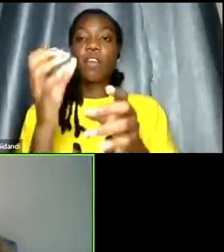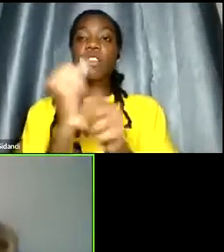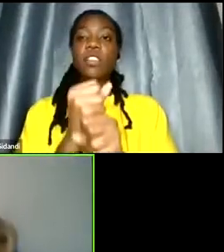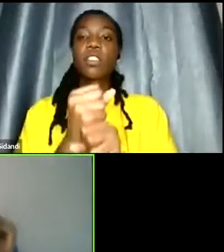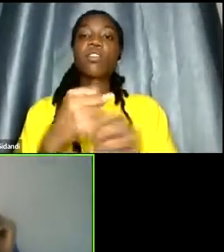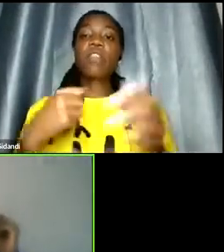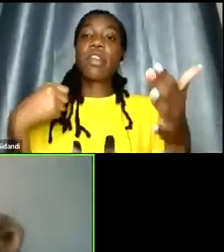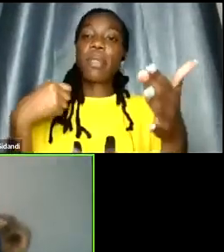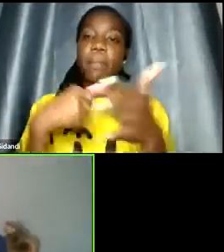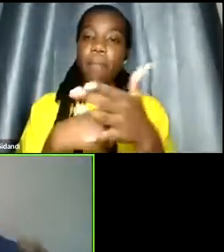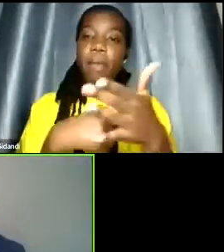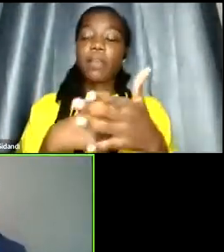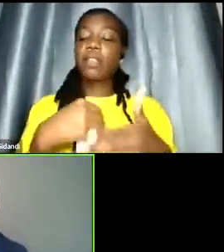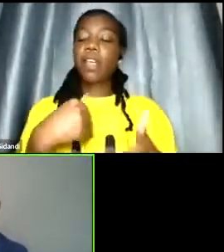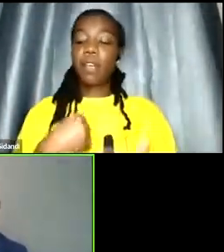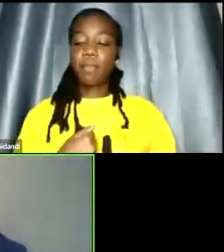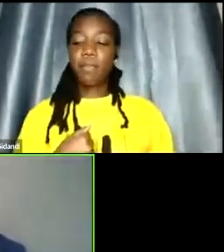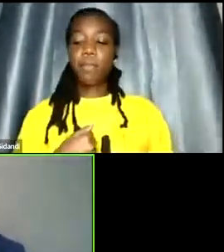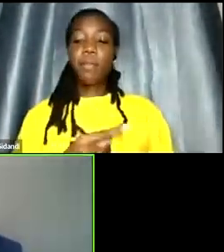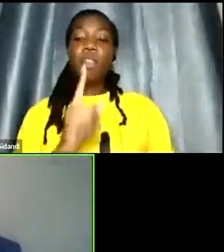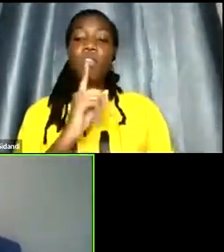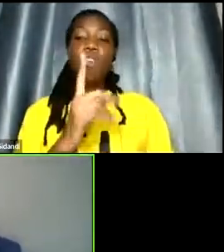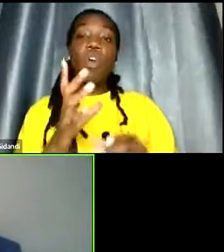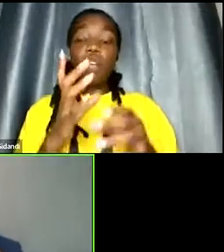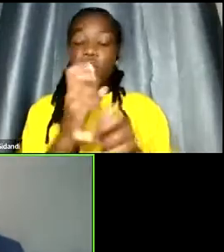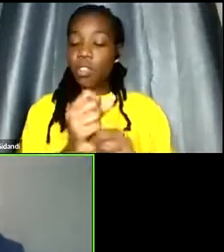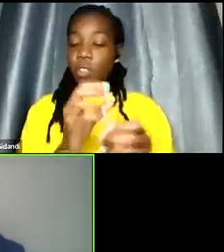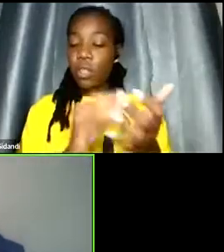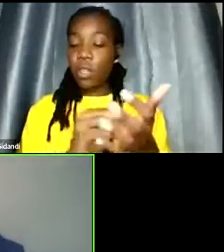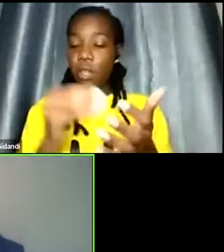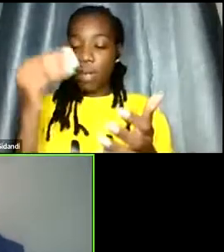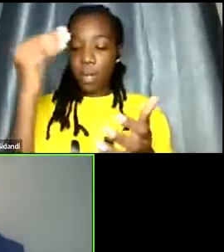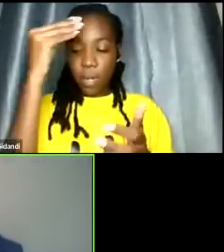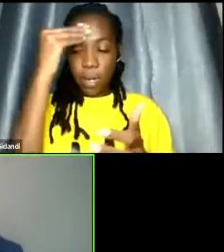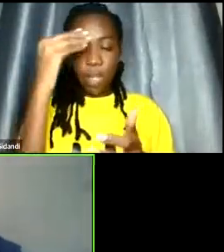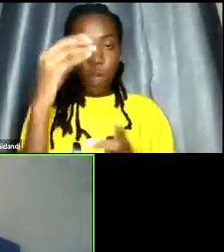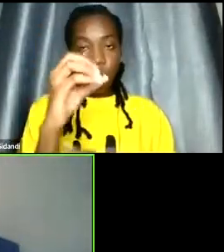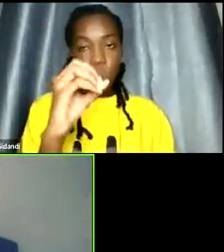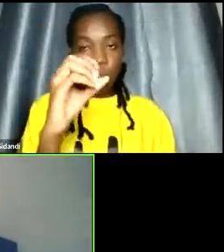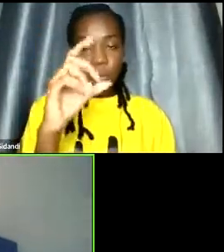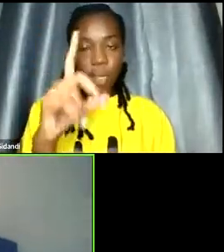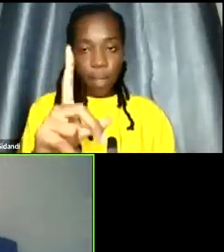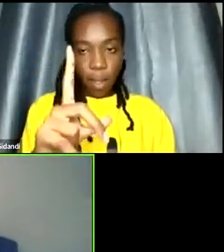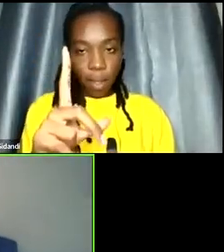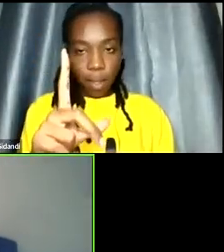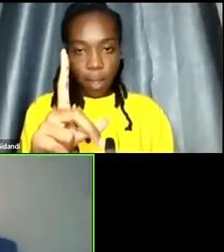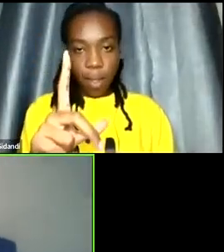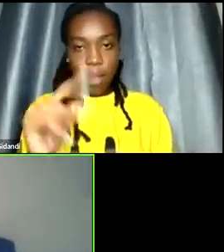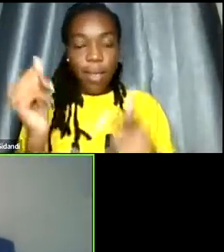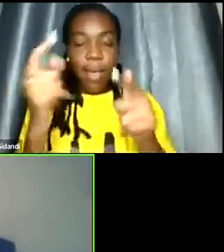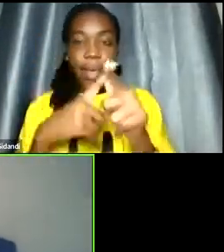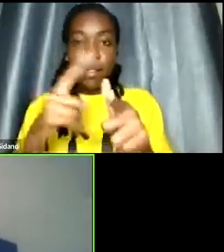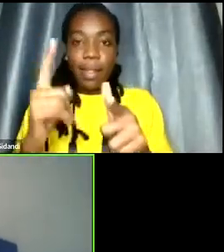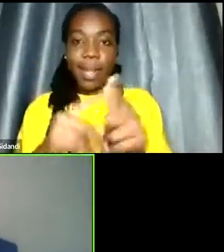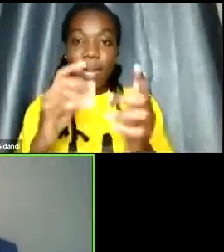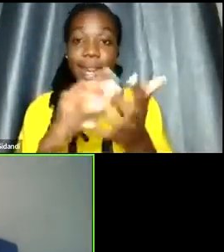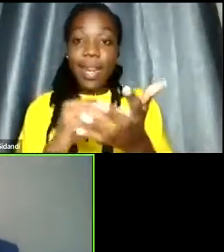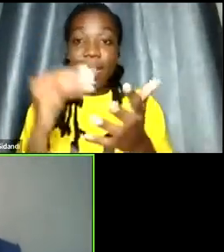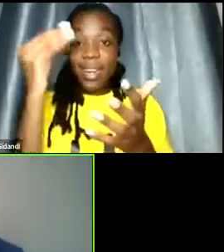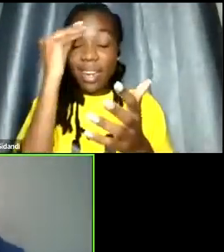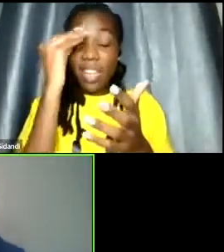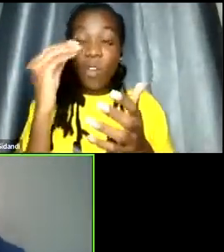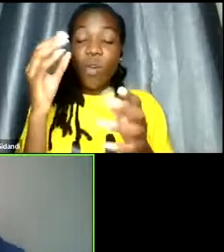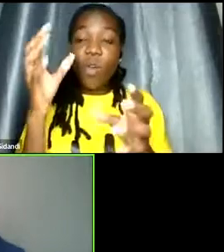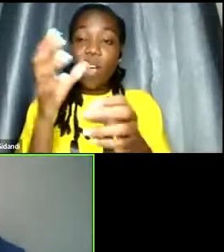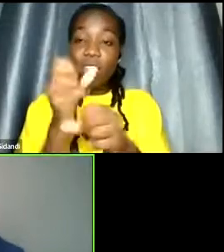just organizational learning, which is sporadic, that's OL, to a learning organization, which is LO, or you